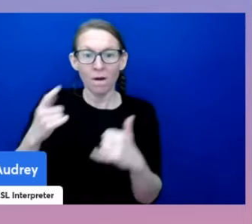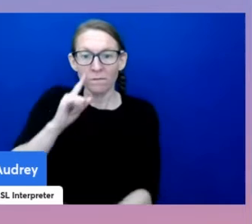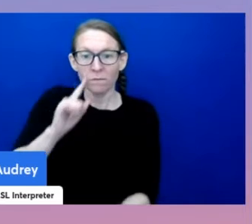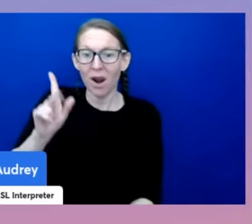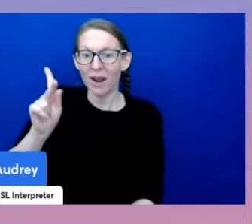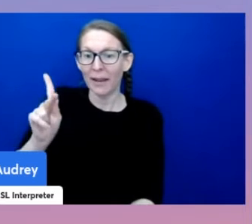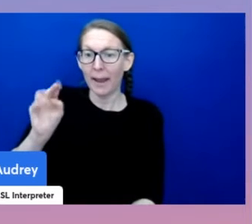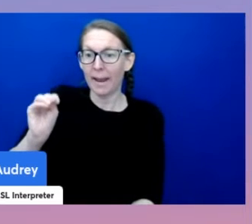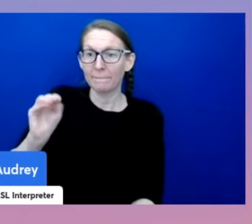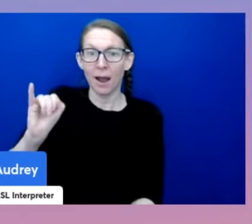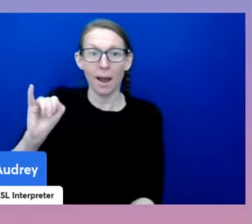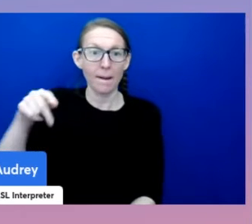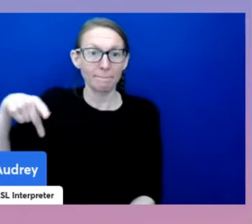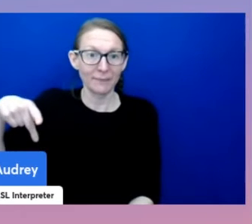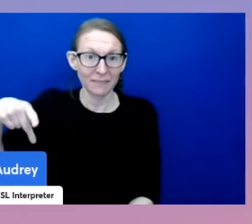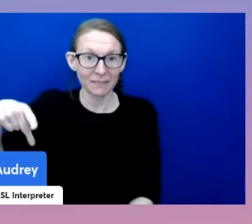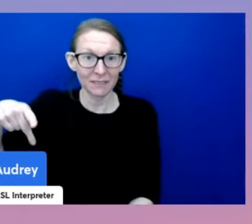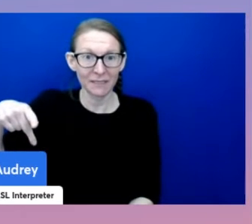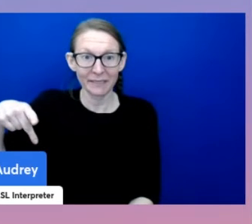KMIP